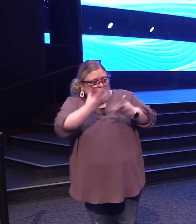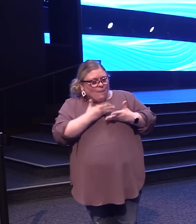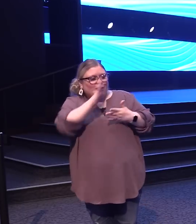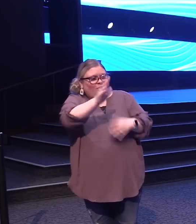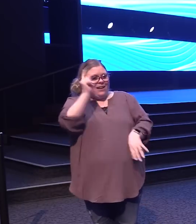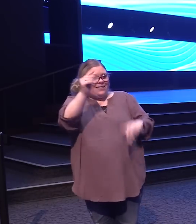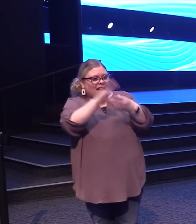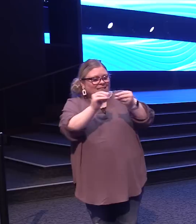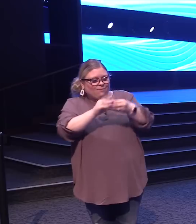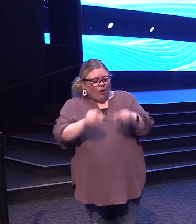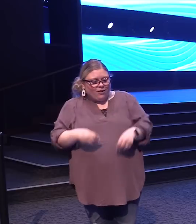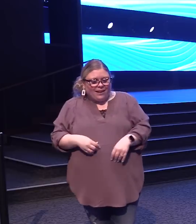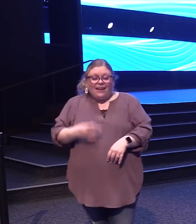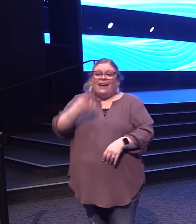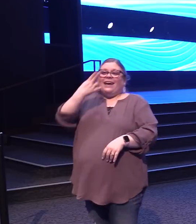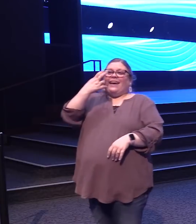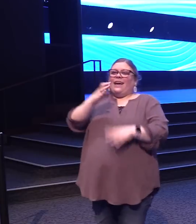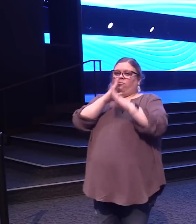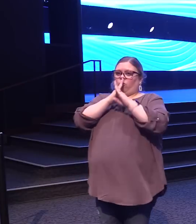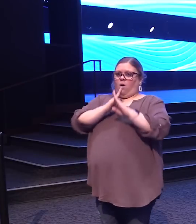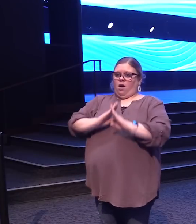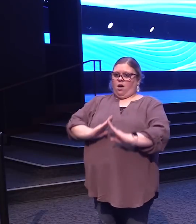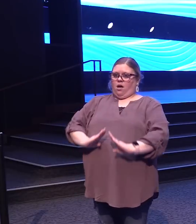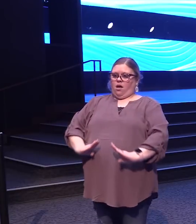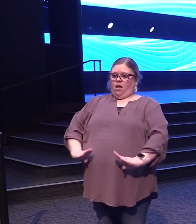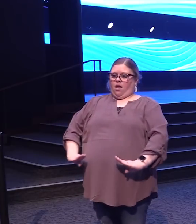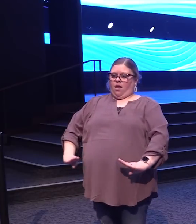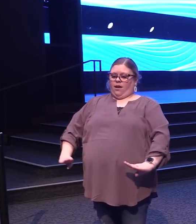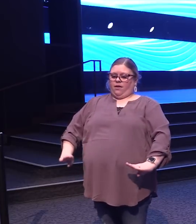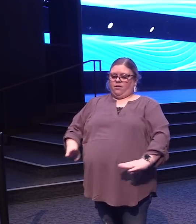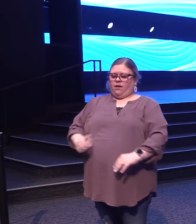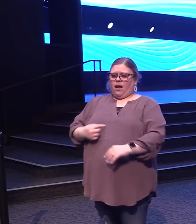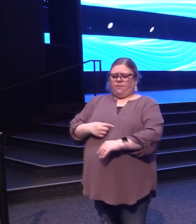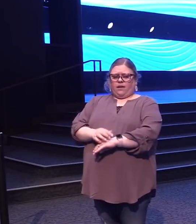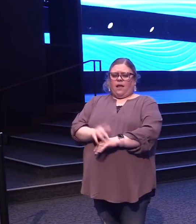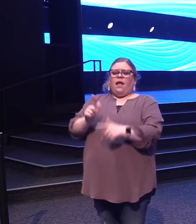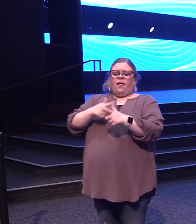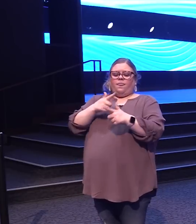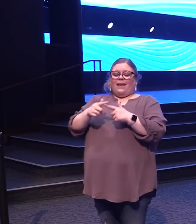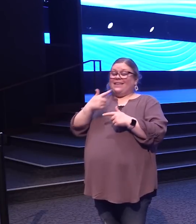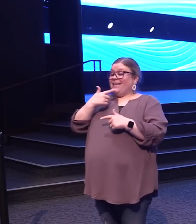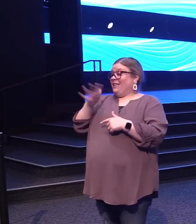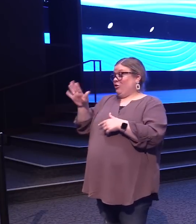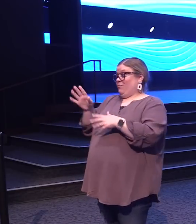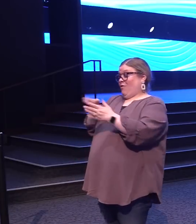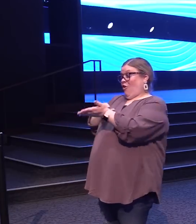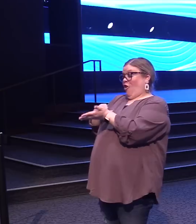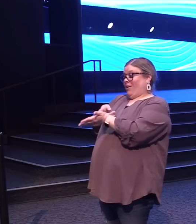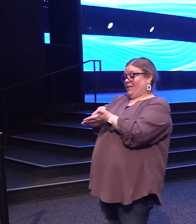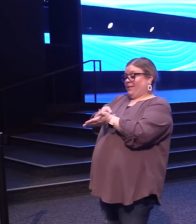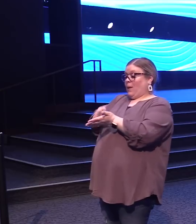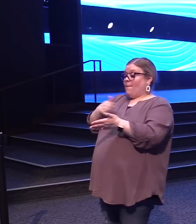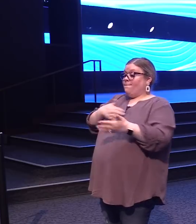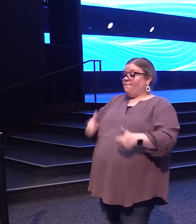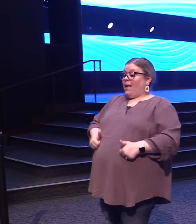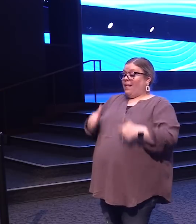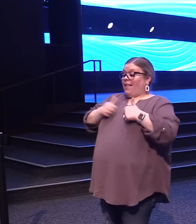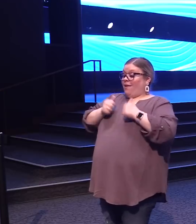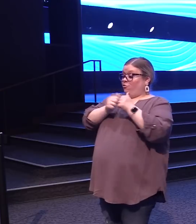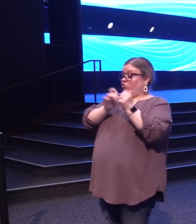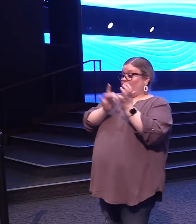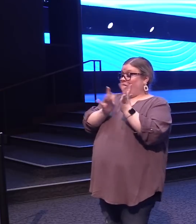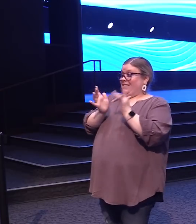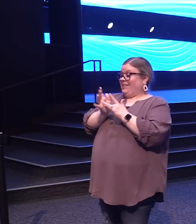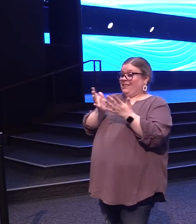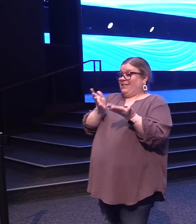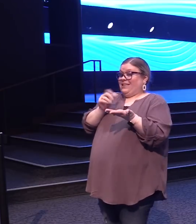me your testimony. And then he got all quiet at me. And then he said, to be perfectly honest, my life with Jesus is